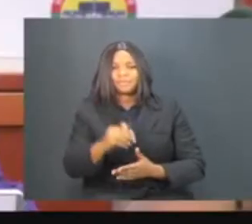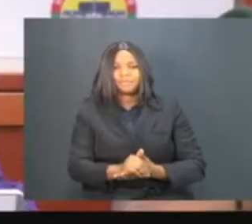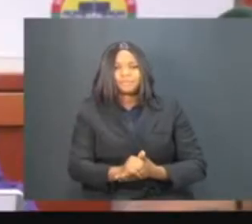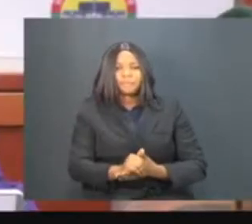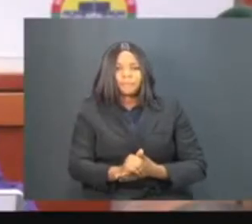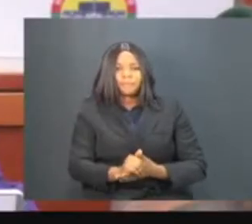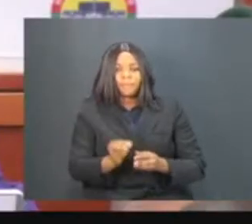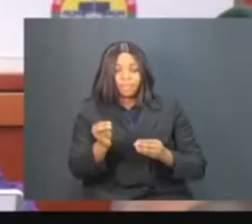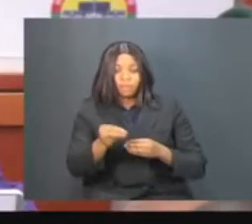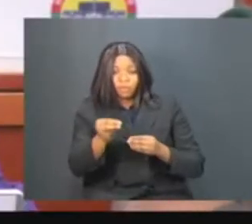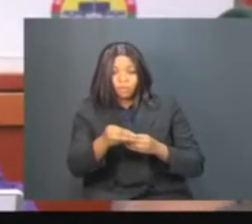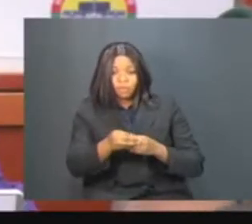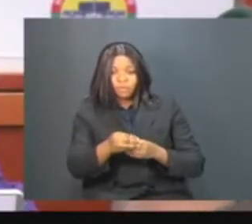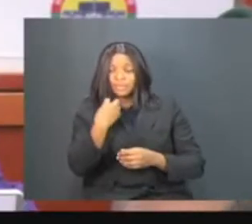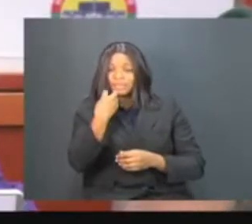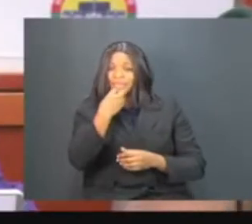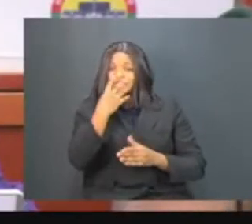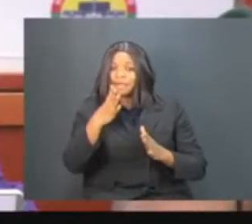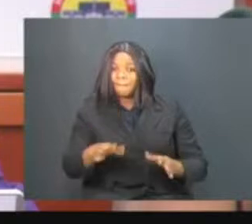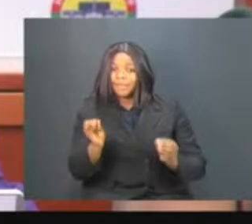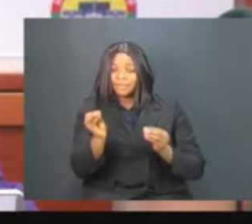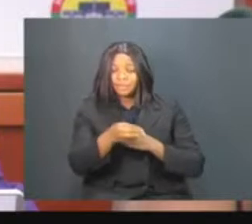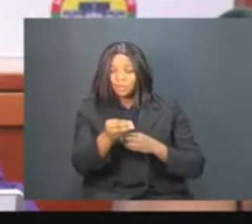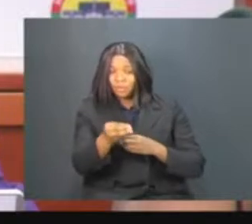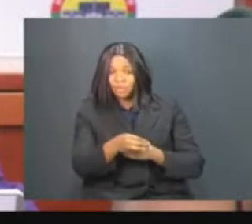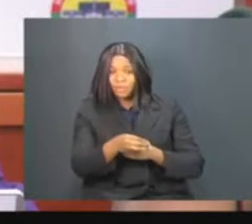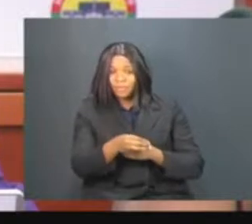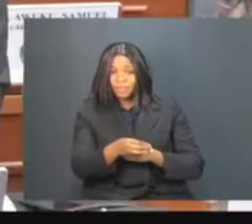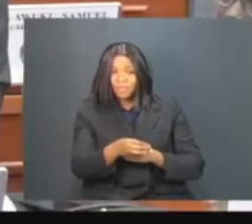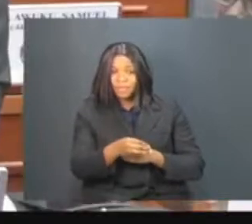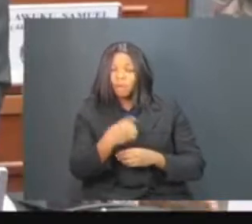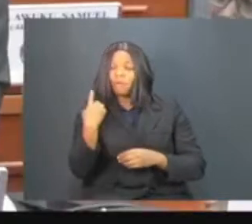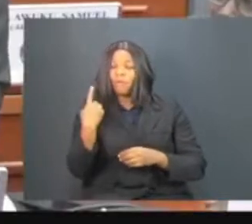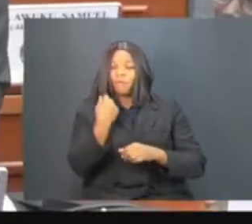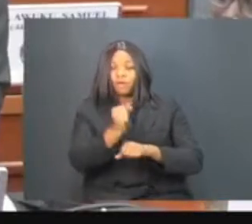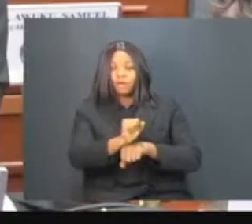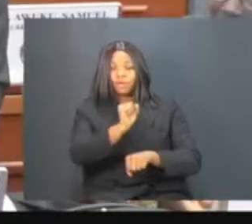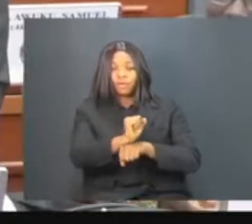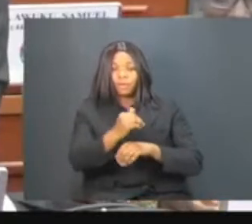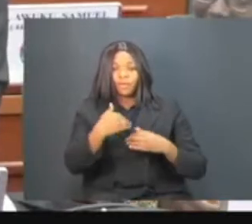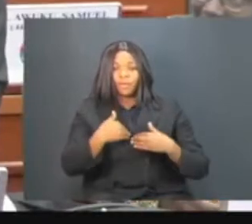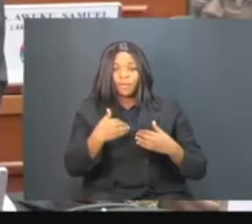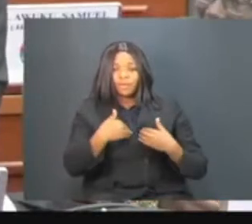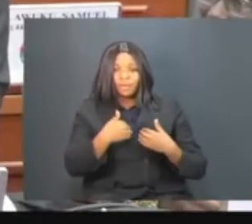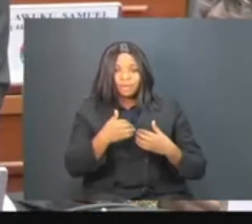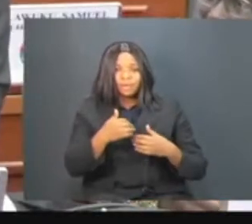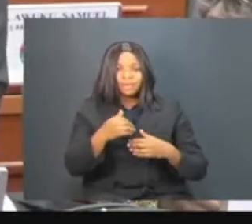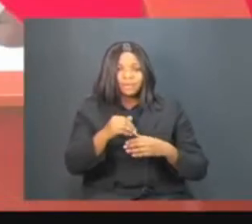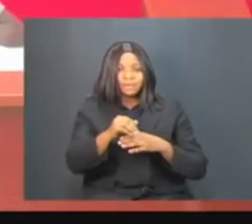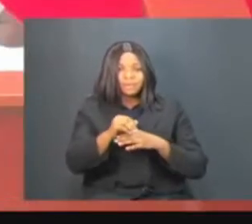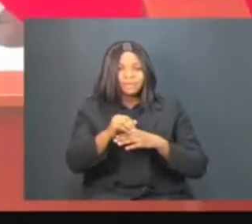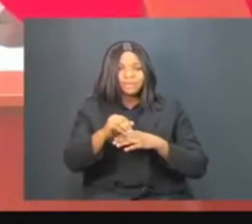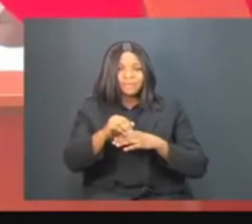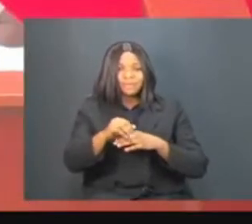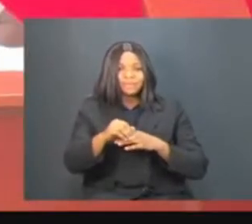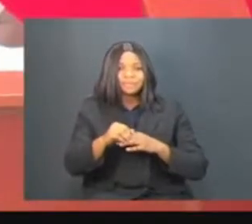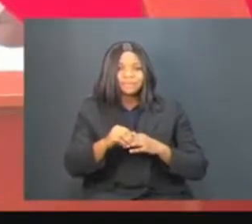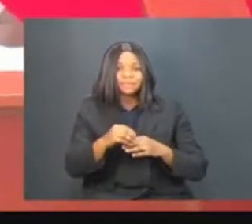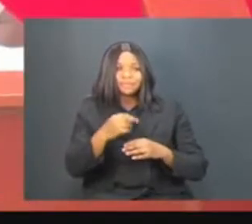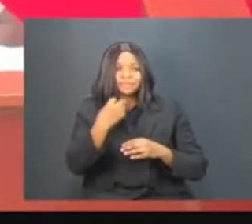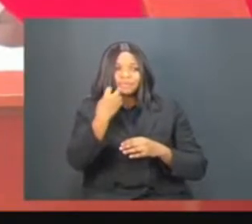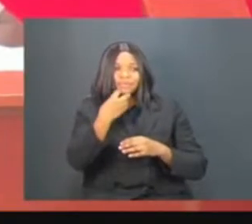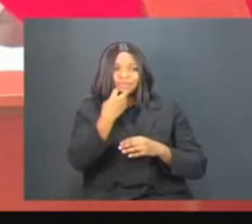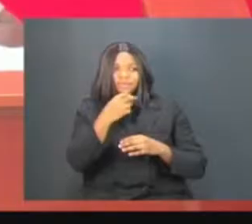office, the job of Speaker of Parliament is the job where you have Right Honorable Abin Babin do 1 shift, and you yourself, Mr.